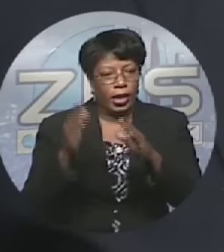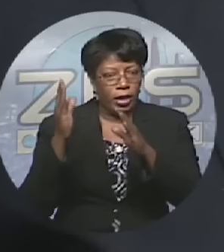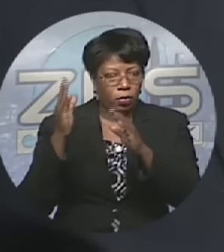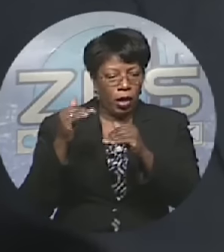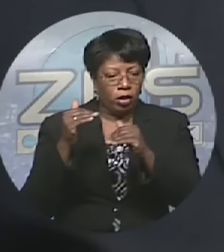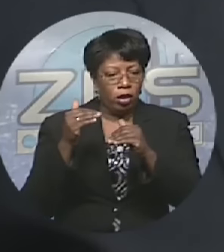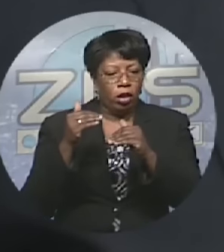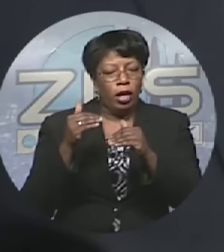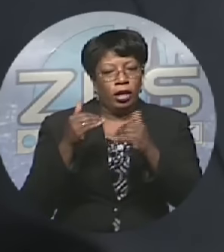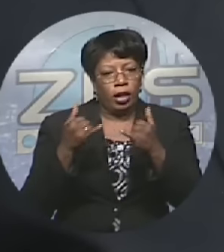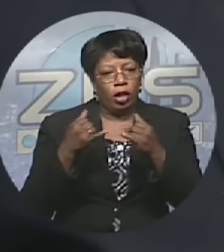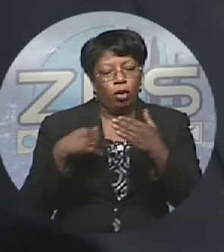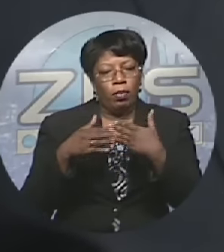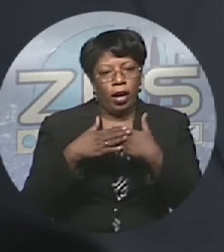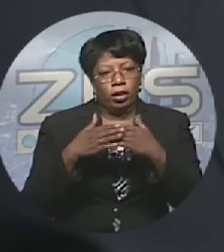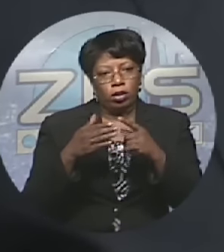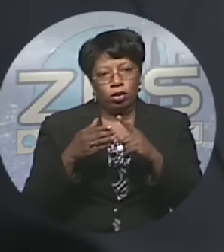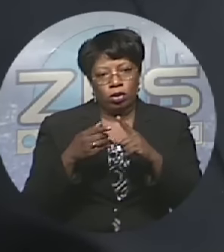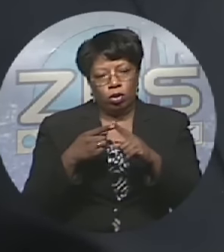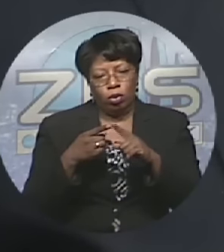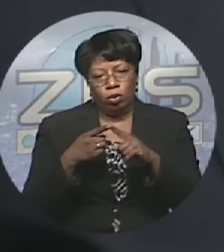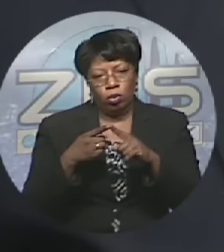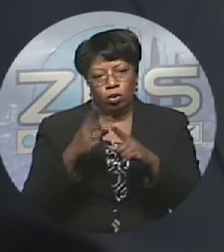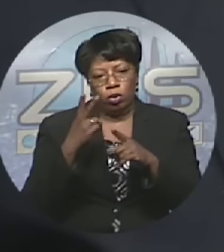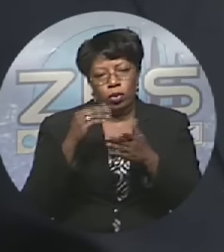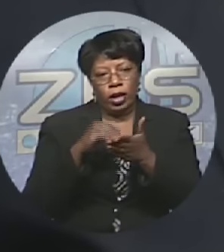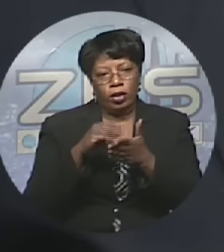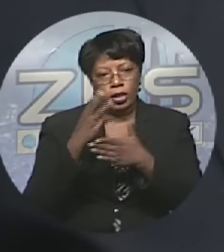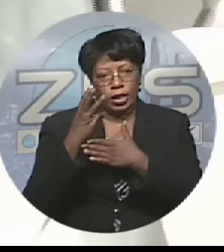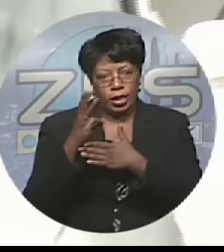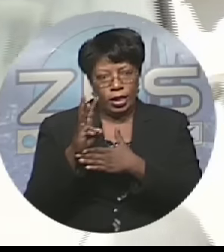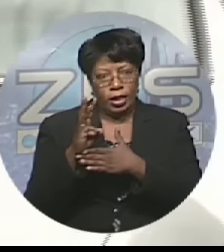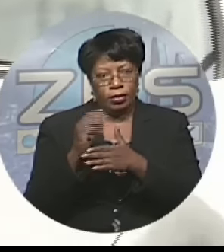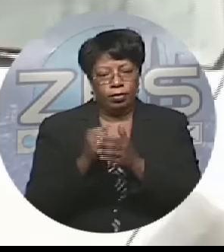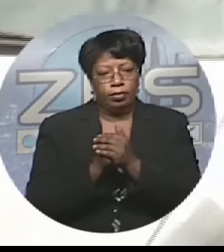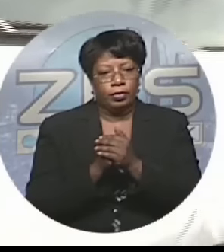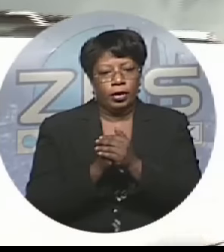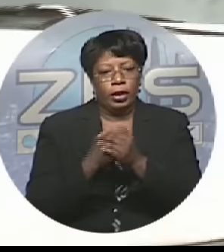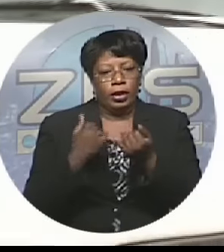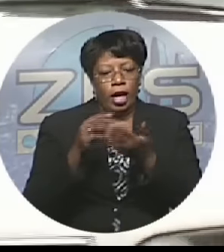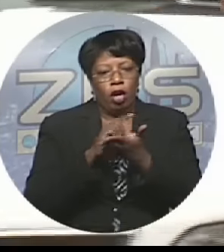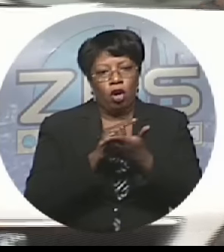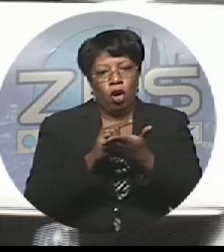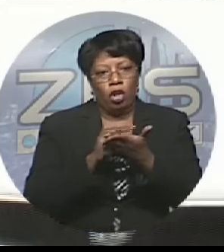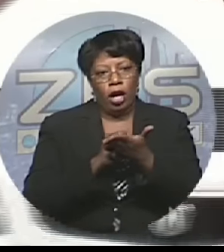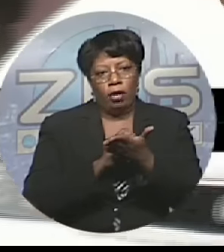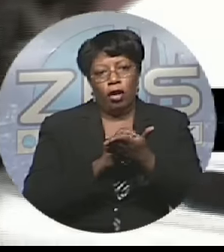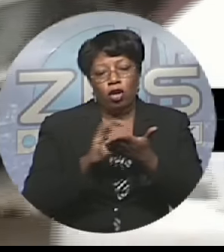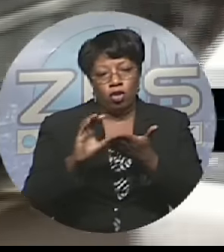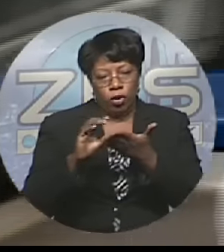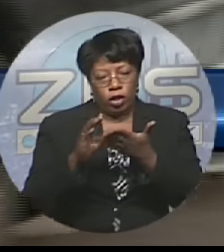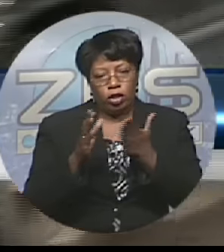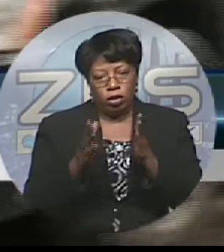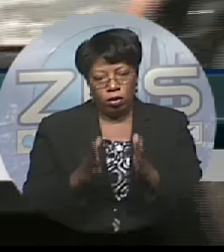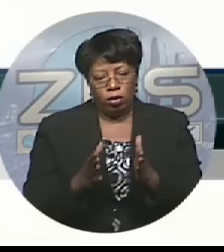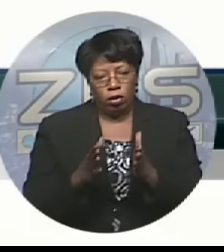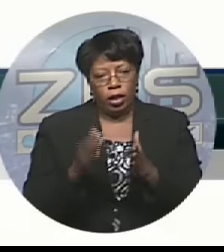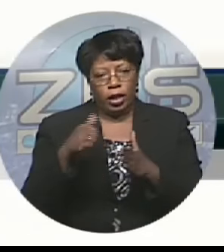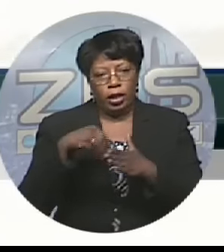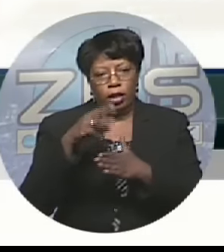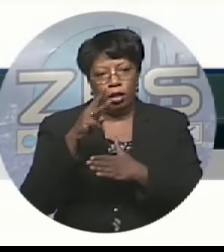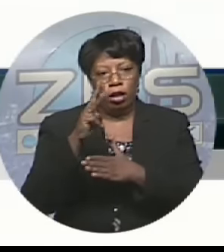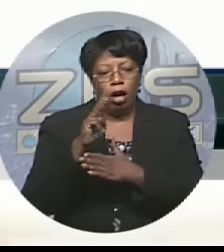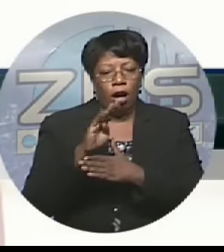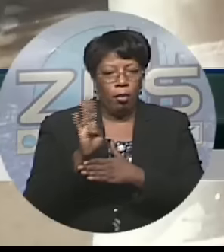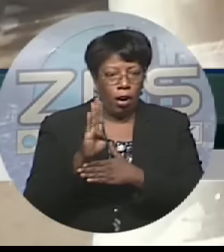into 2016. Fern Carey tells us more. Creditors and stakeholders involved in the Bahama case returned to